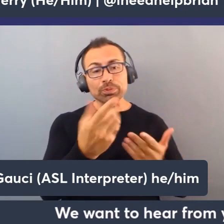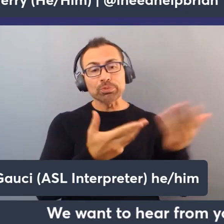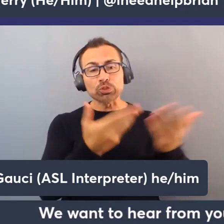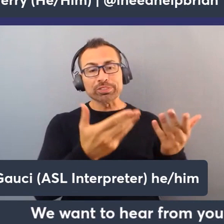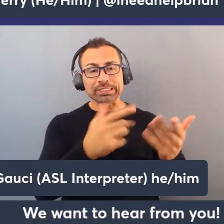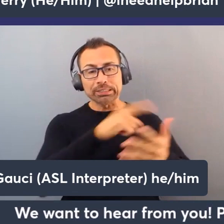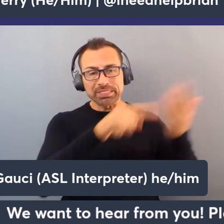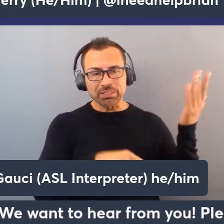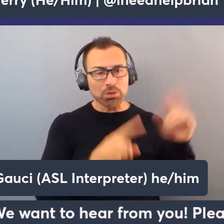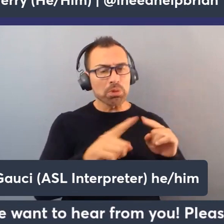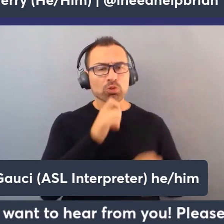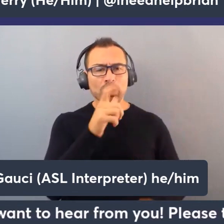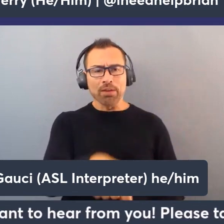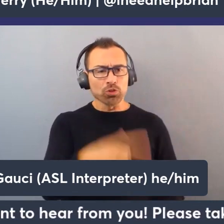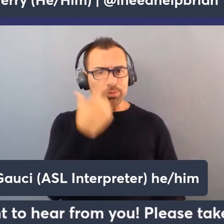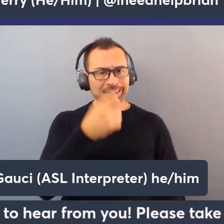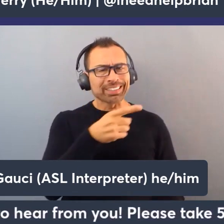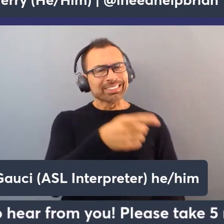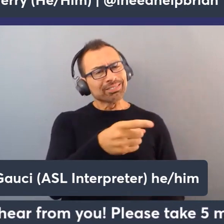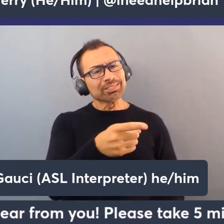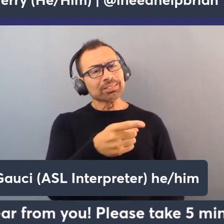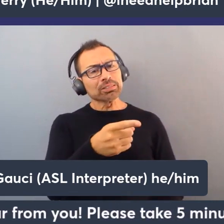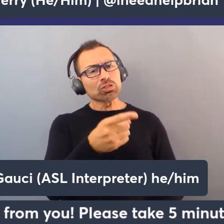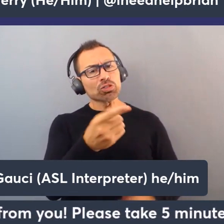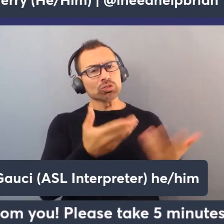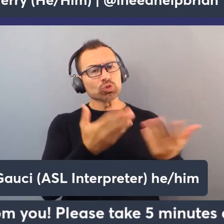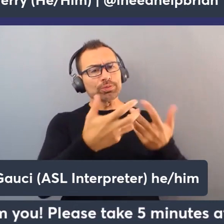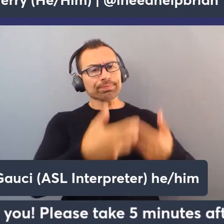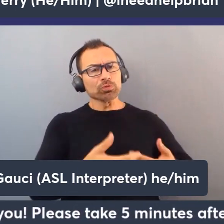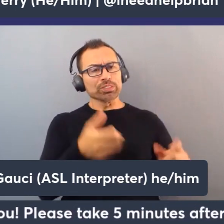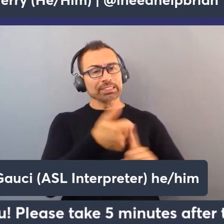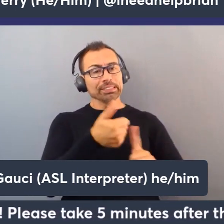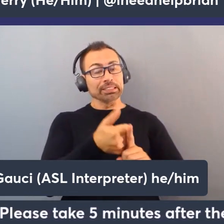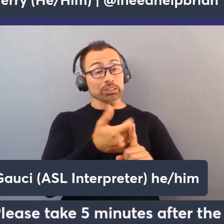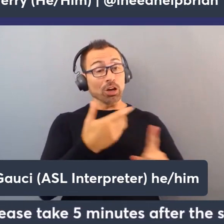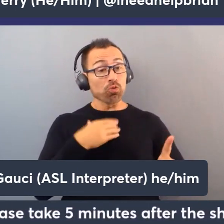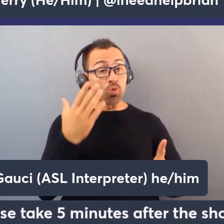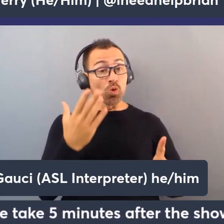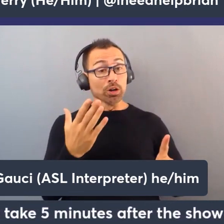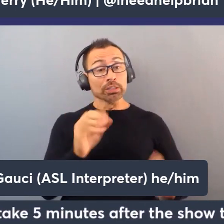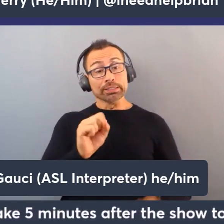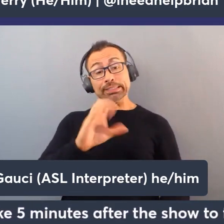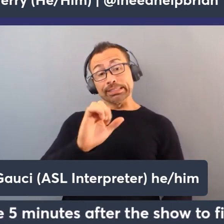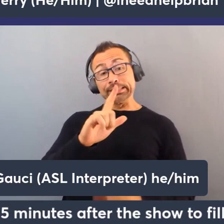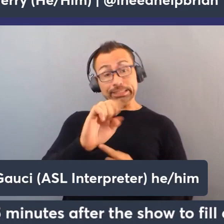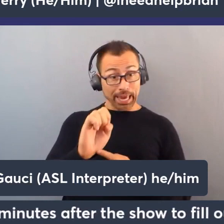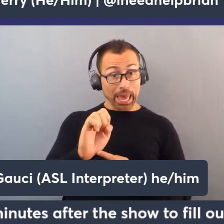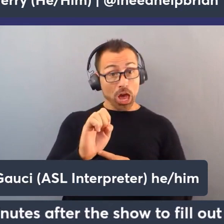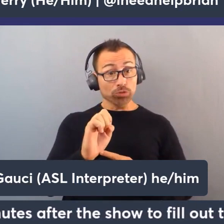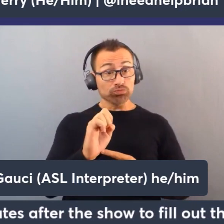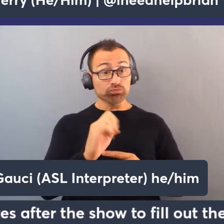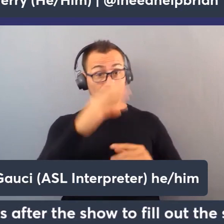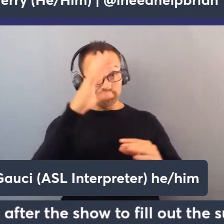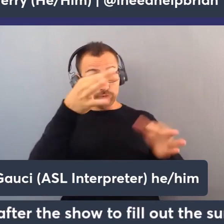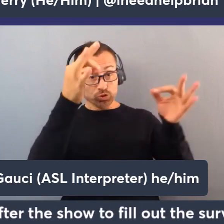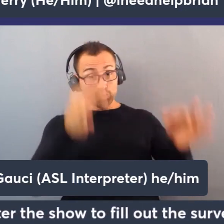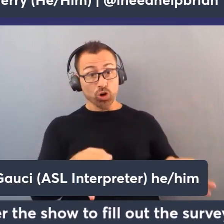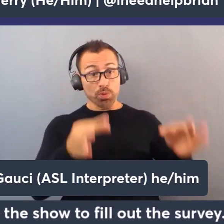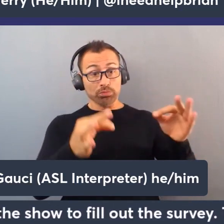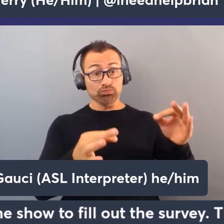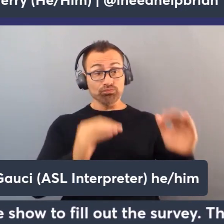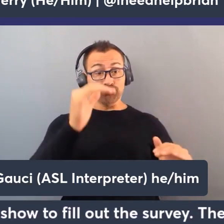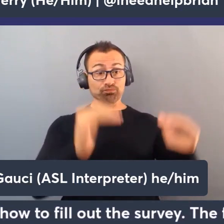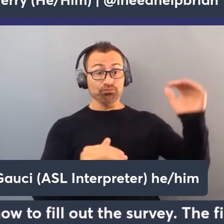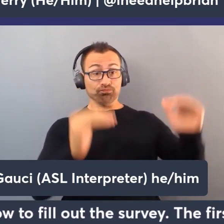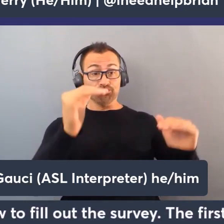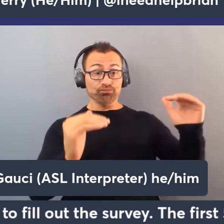the job is running. So with more recent versions of Spark, and this is getting in the weeds a little bit, but there's something called dynamic resource allocation. And